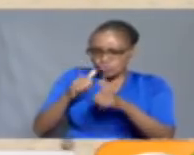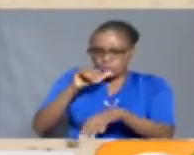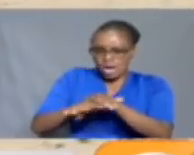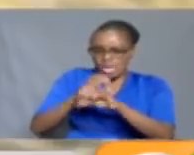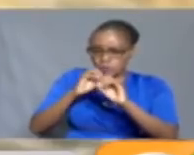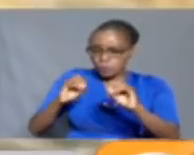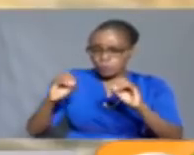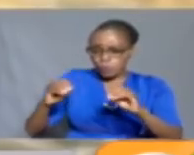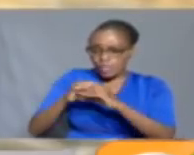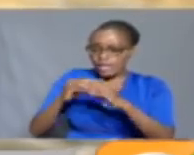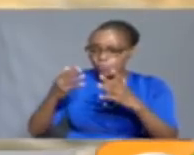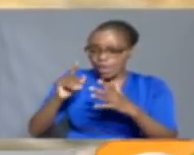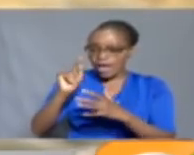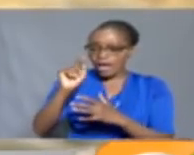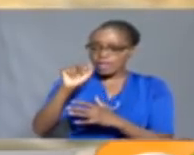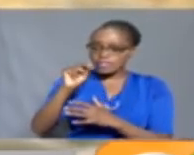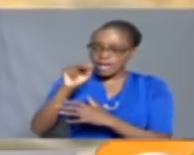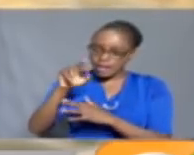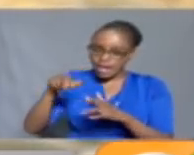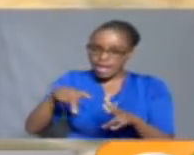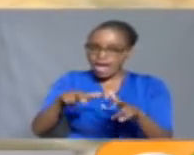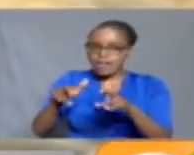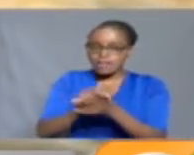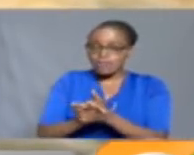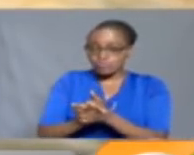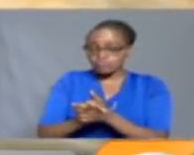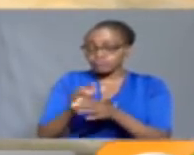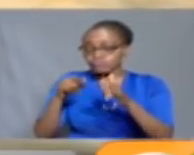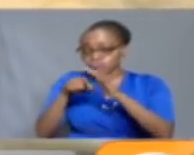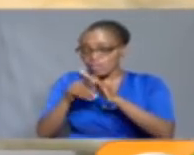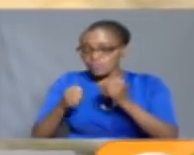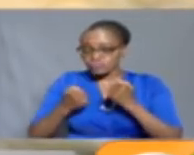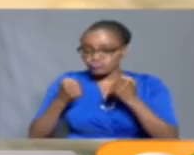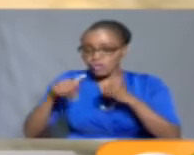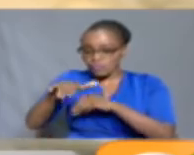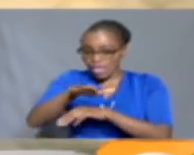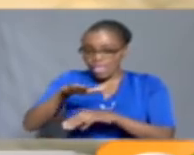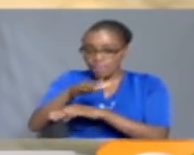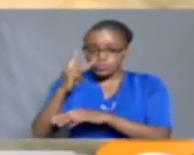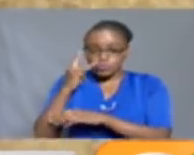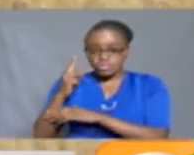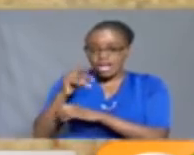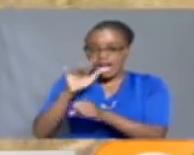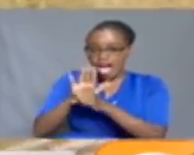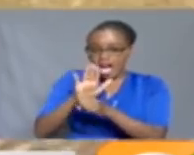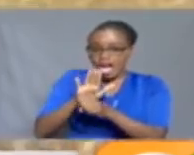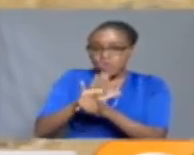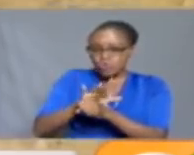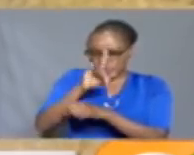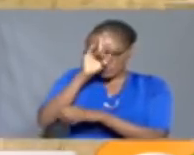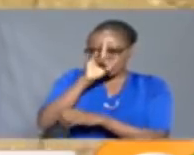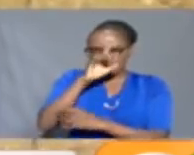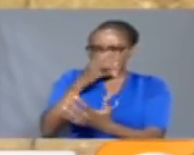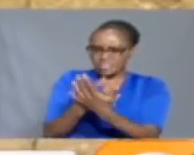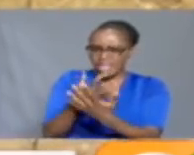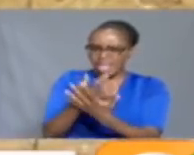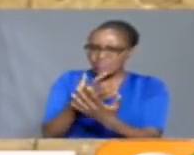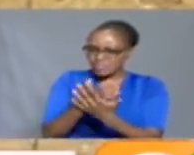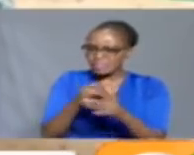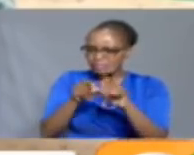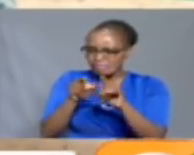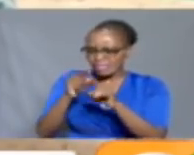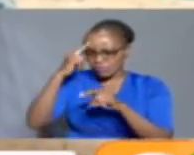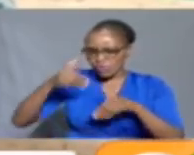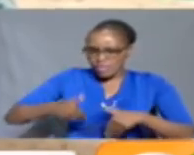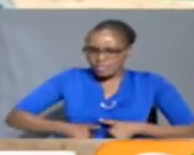Tana River. As you drive deep into this area, you see more serious evidence of the ravages of